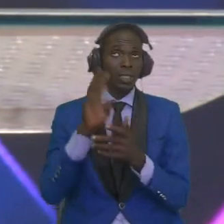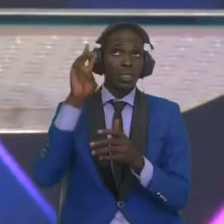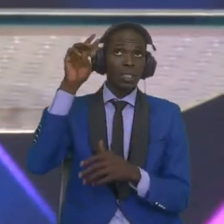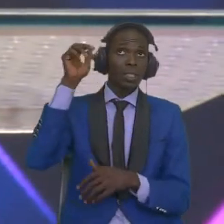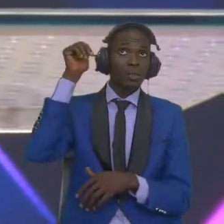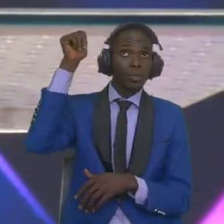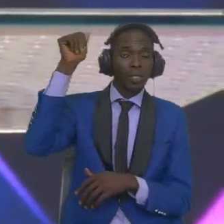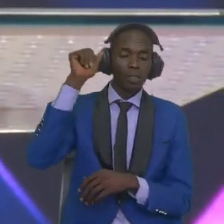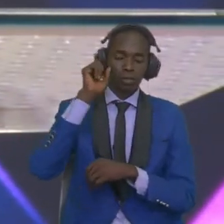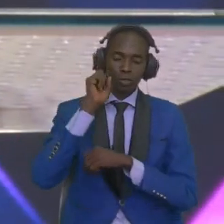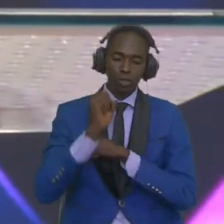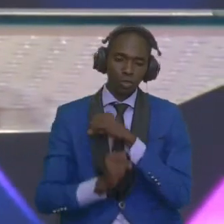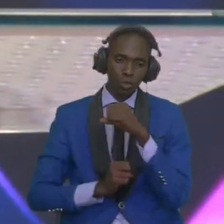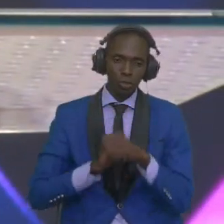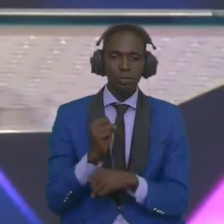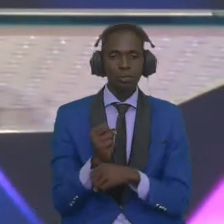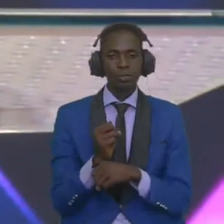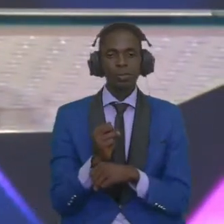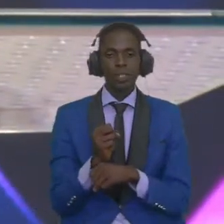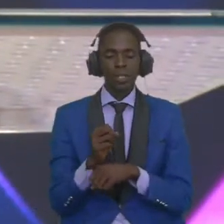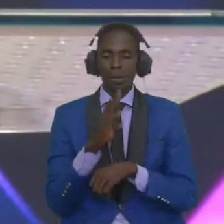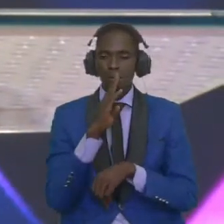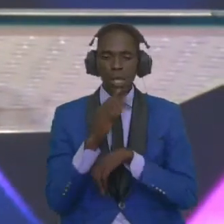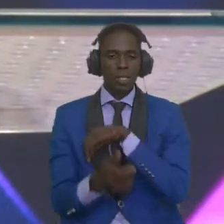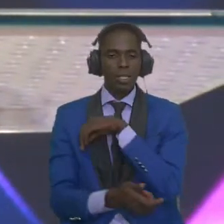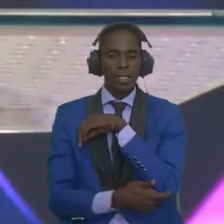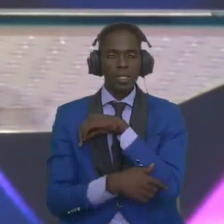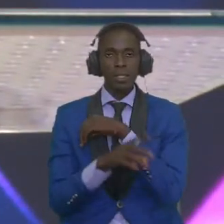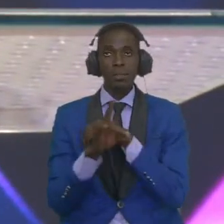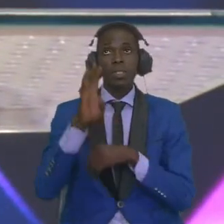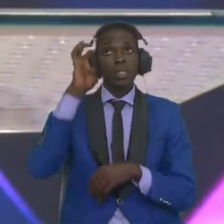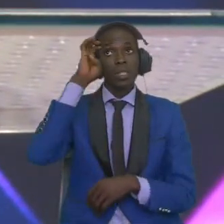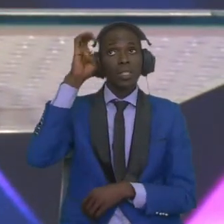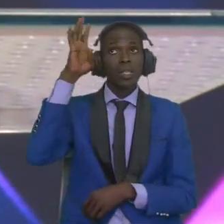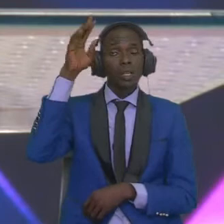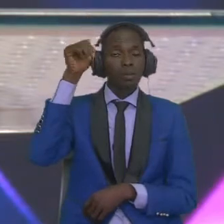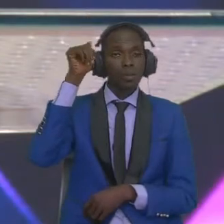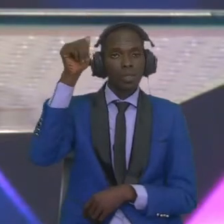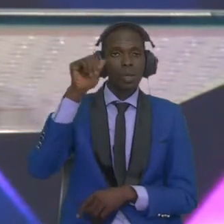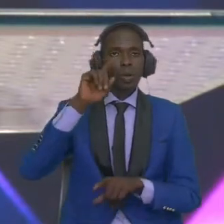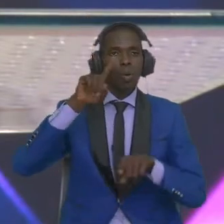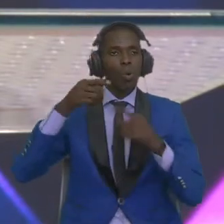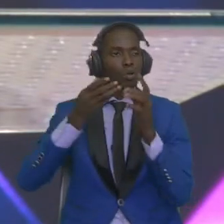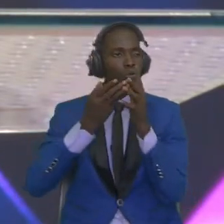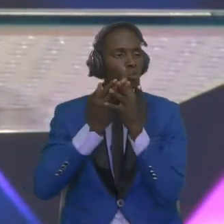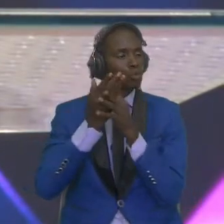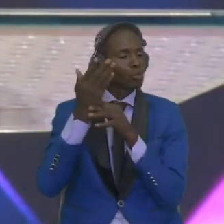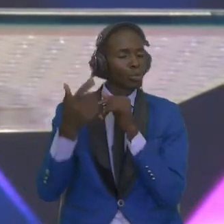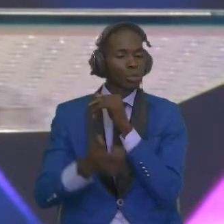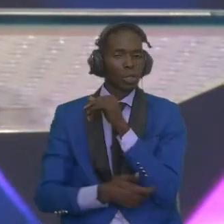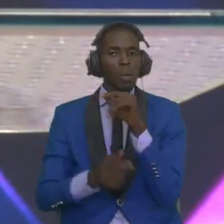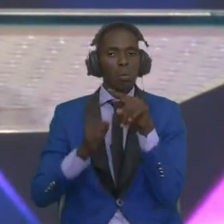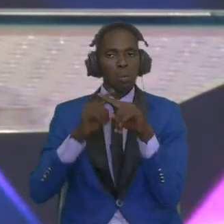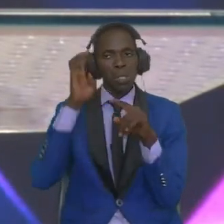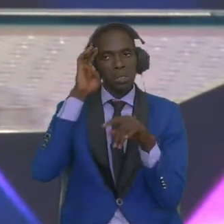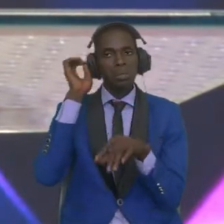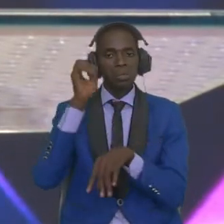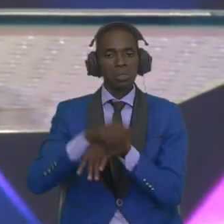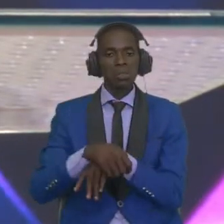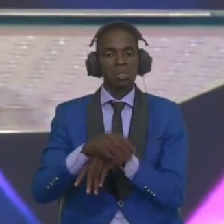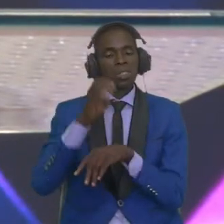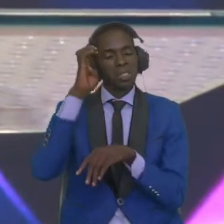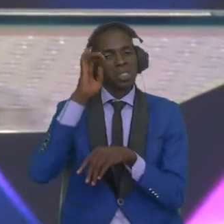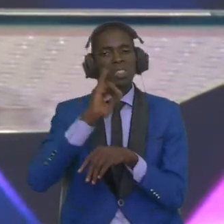himself suffered being tempted," he himself went through temptation, but he overcame, "he